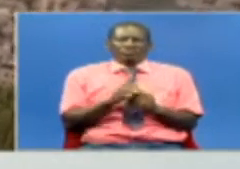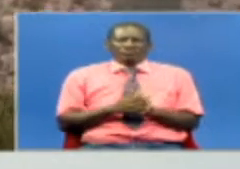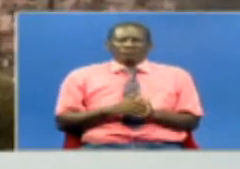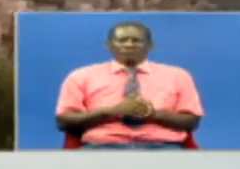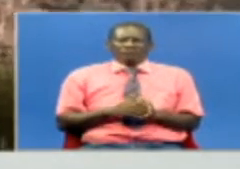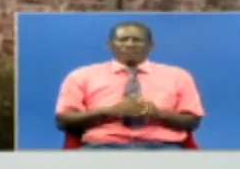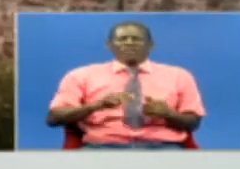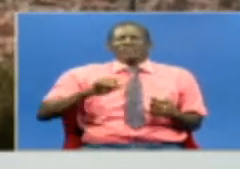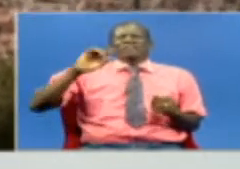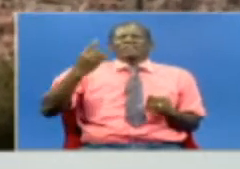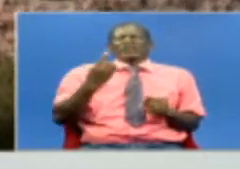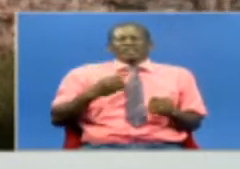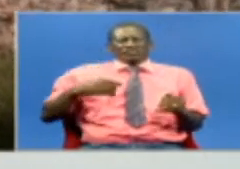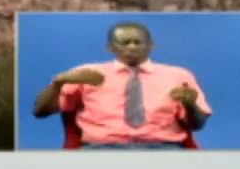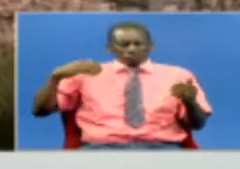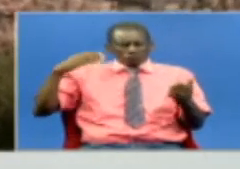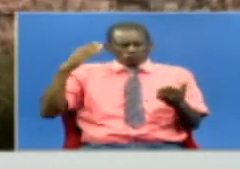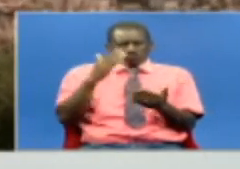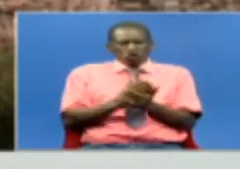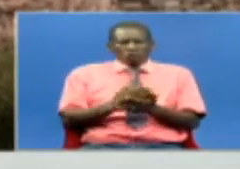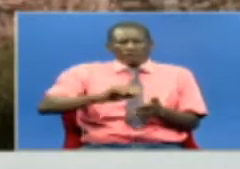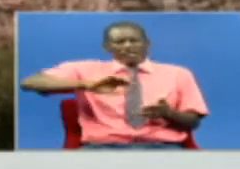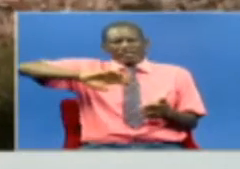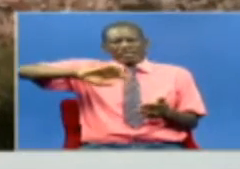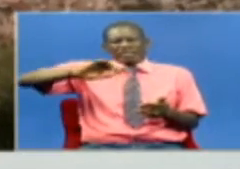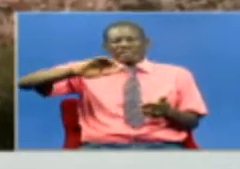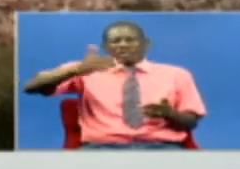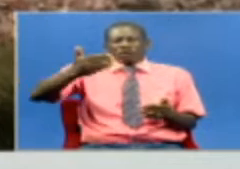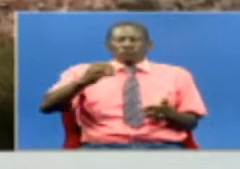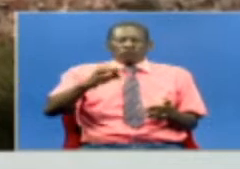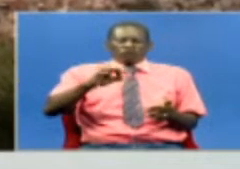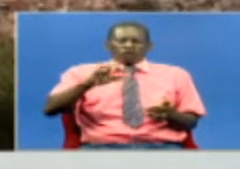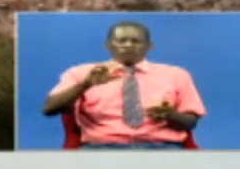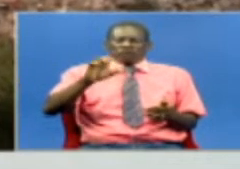Our first stop is the city of David.